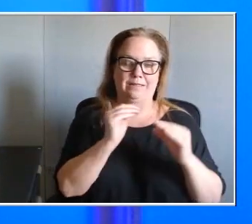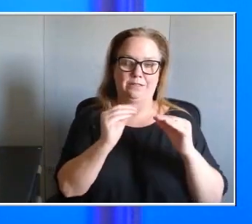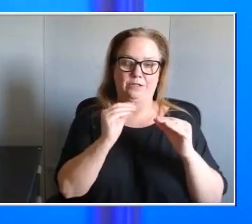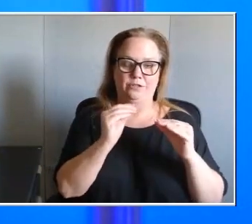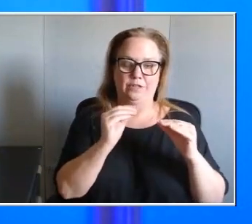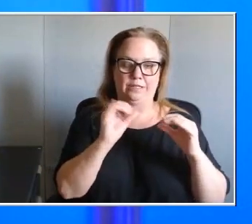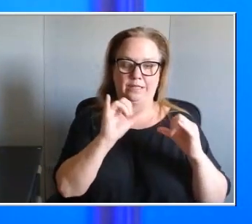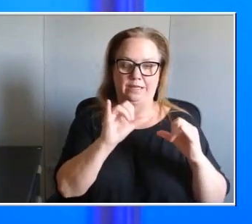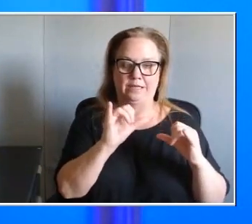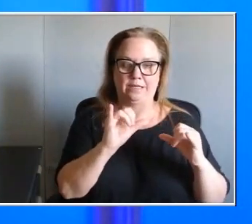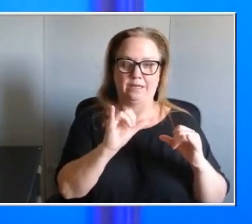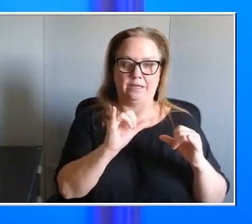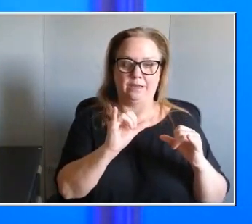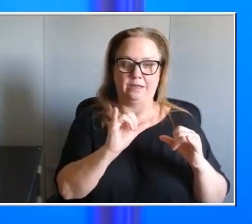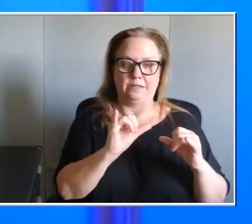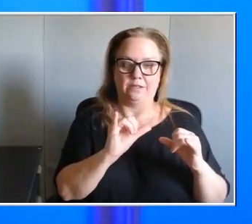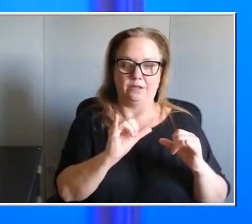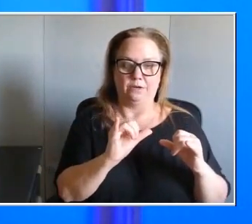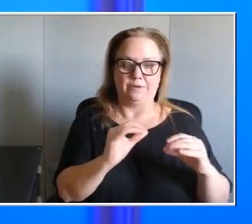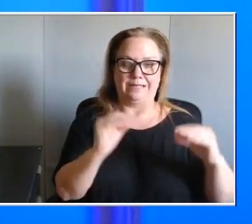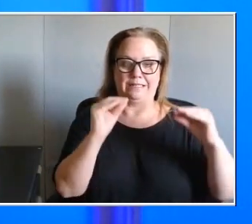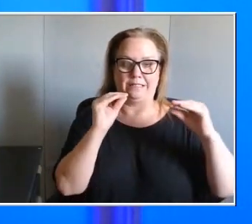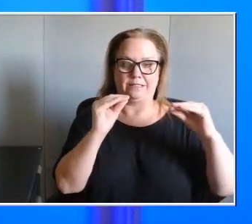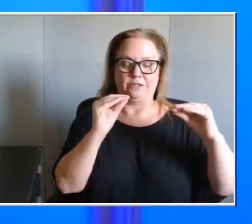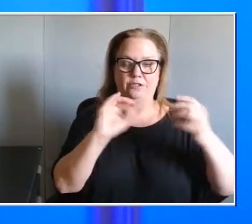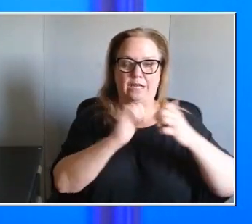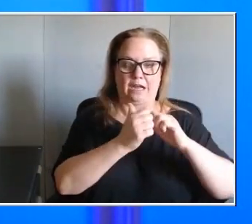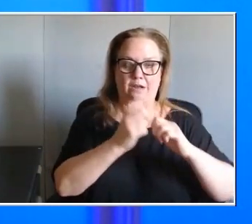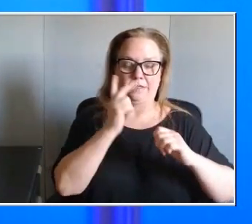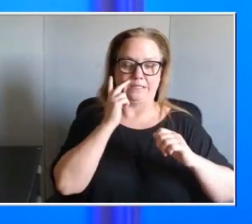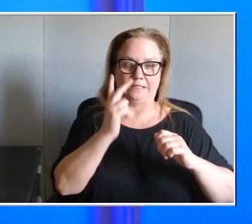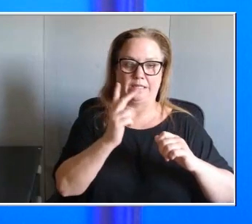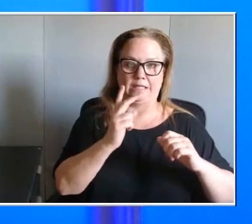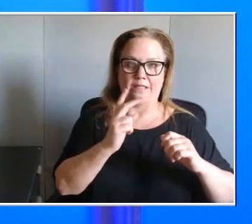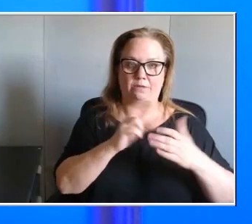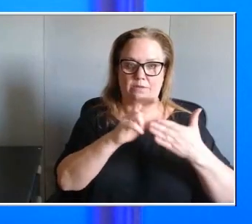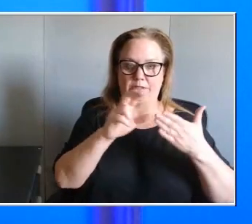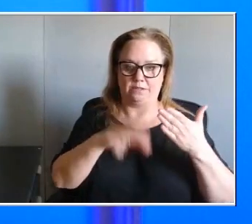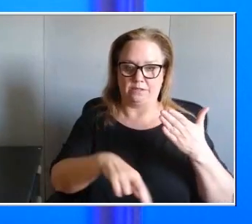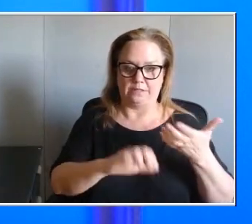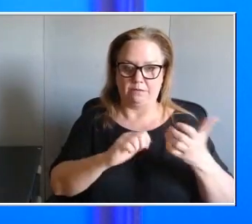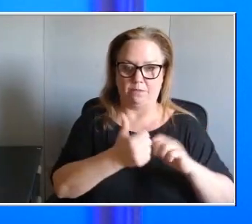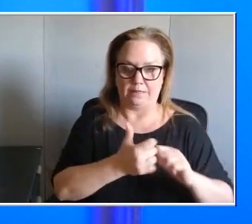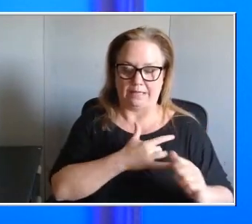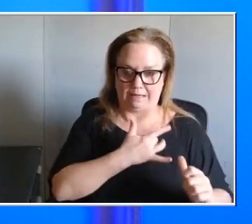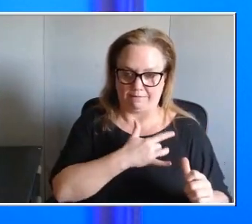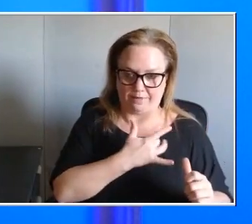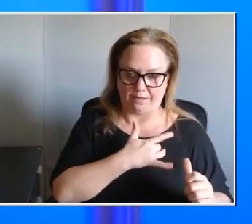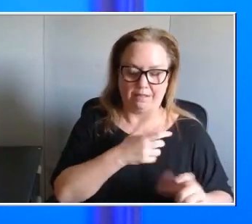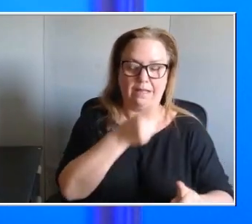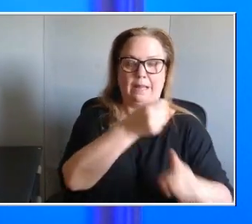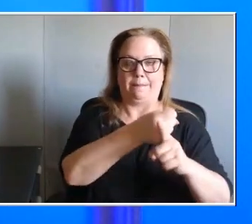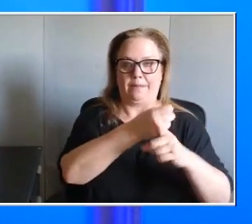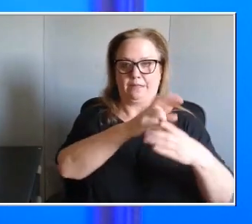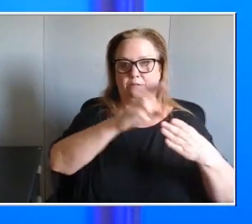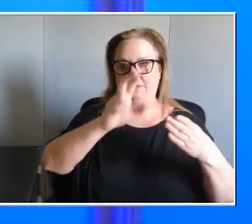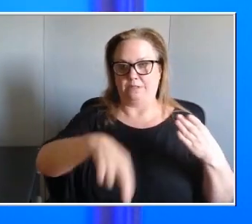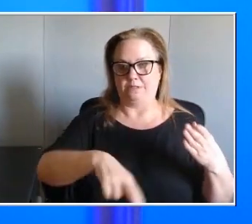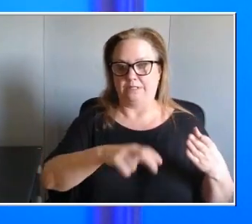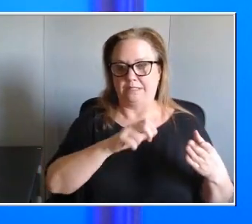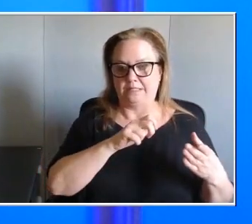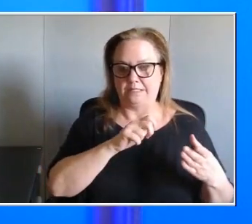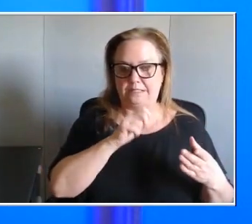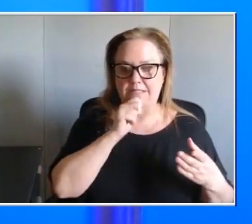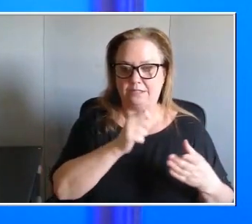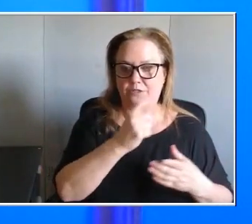think it definitely changes the way they see these outcomes and what they feel impact the outcomes. This is not just one